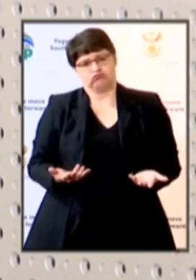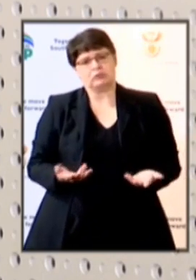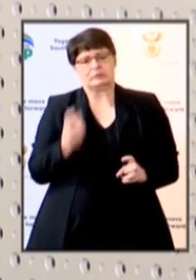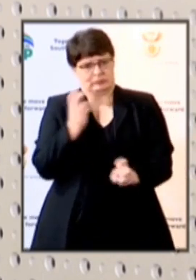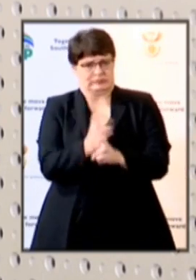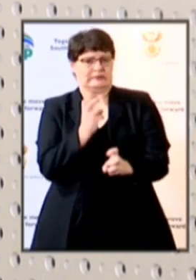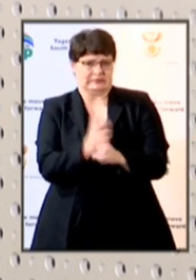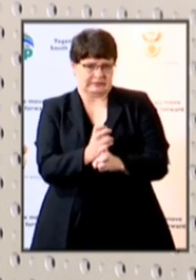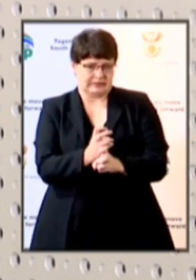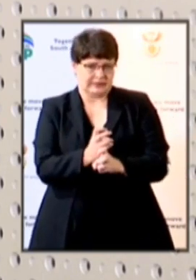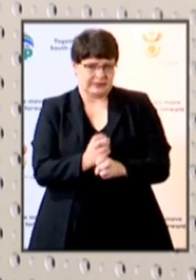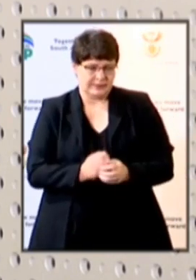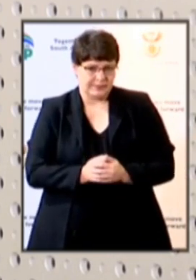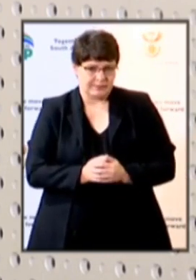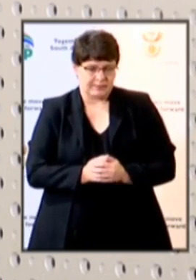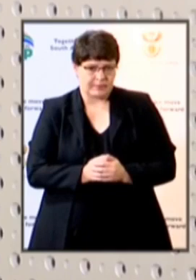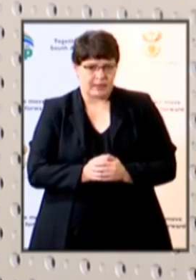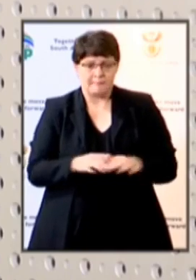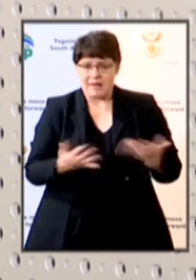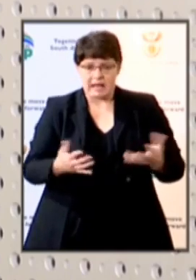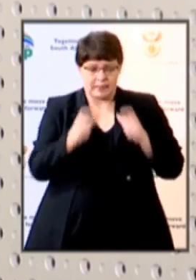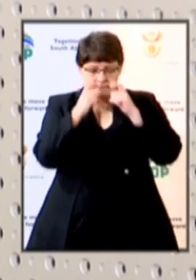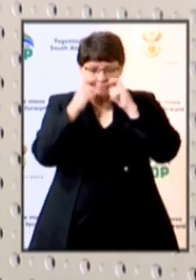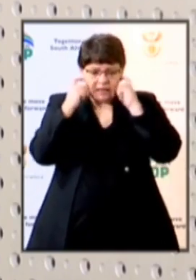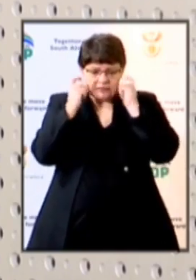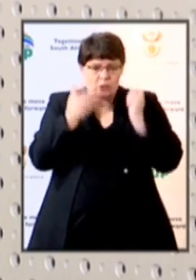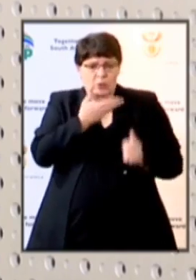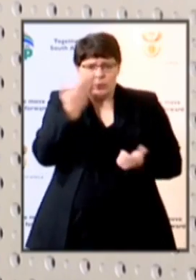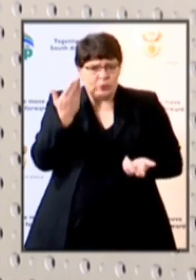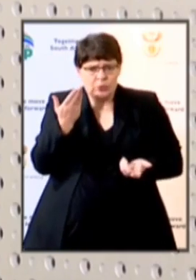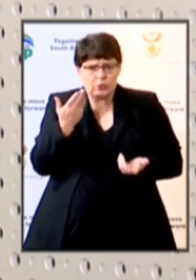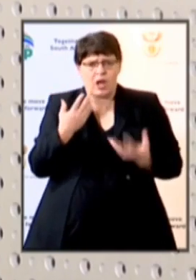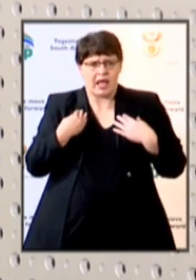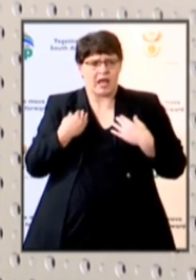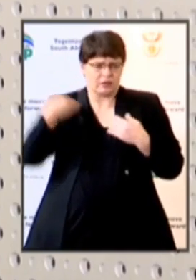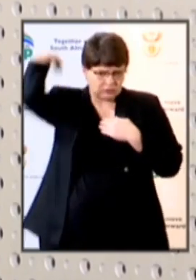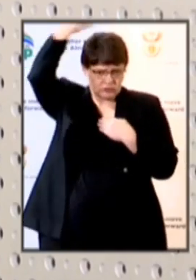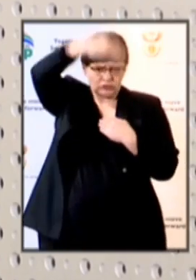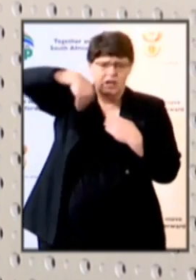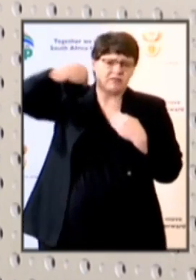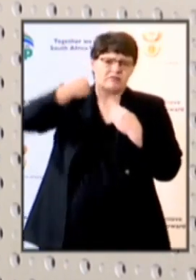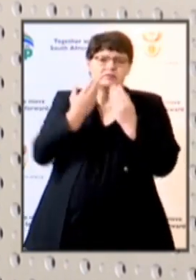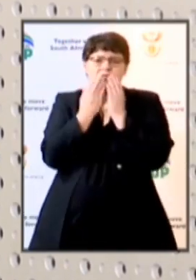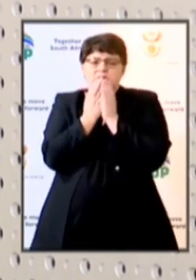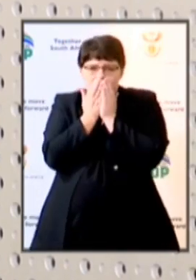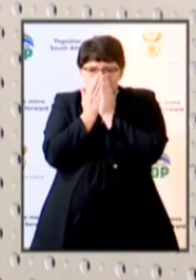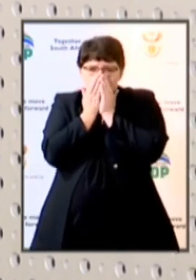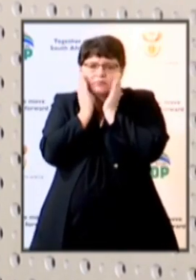but if you don't have a mask, you can use a scarf to cover